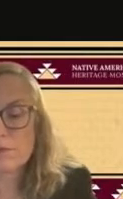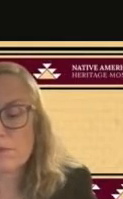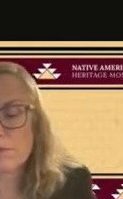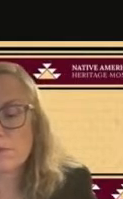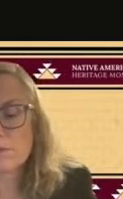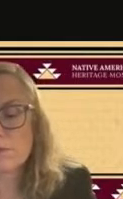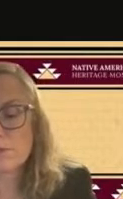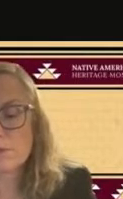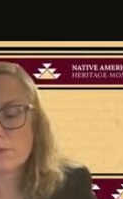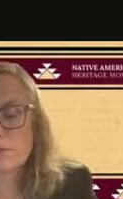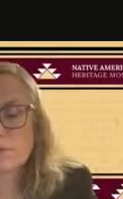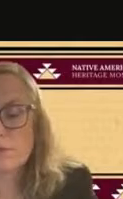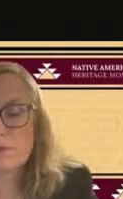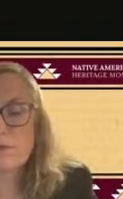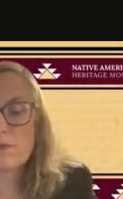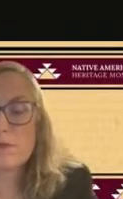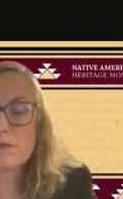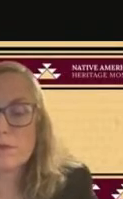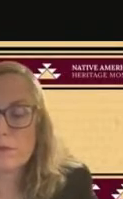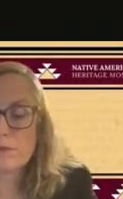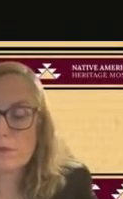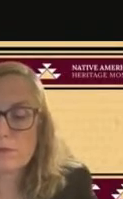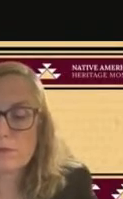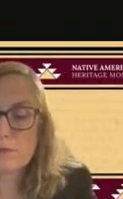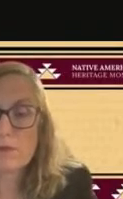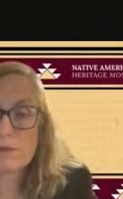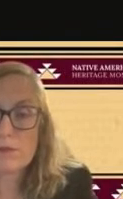to turn it over to Director McDaniel.